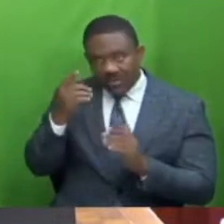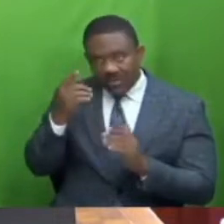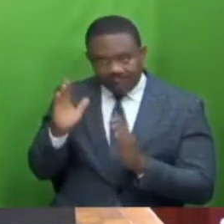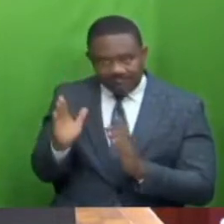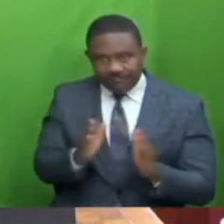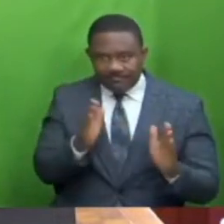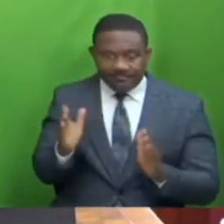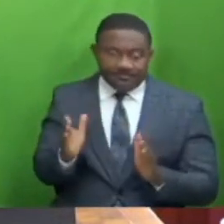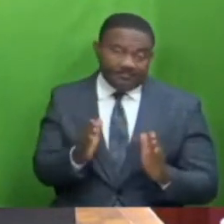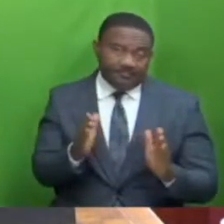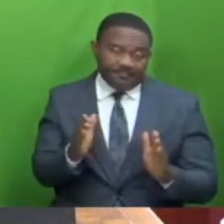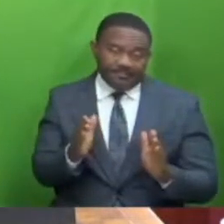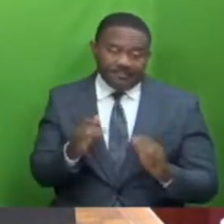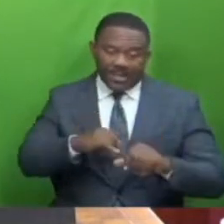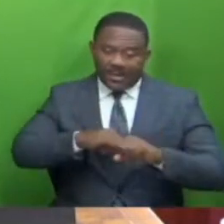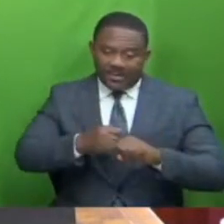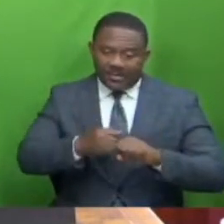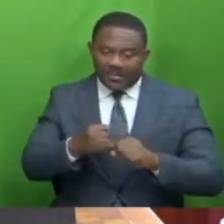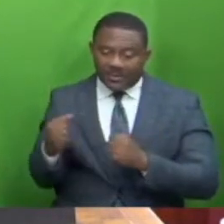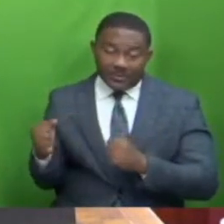an implementation strategy.